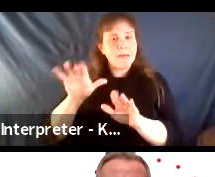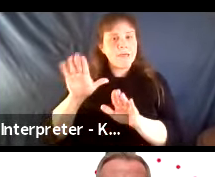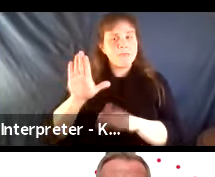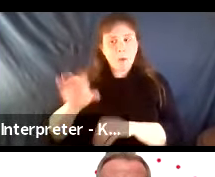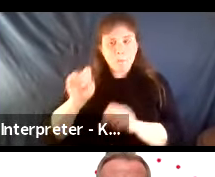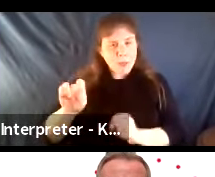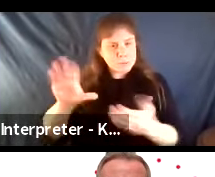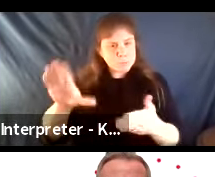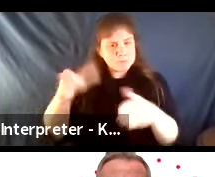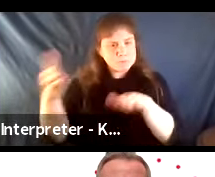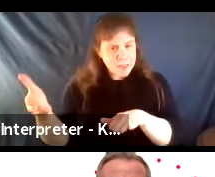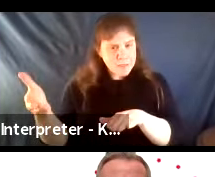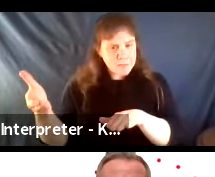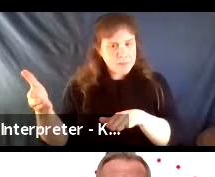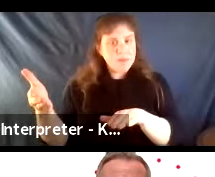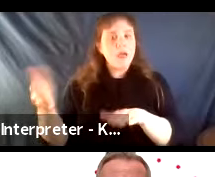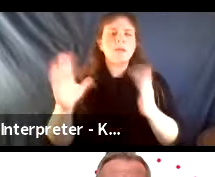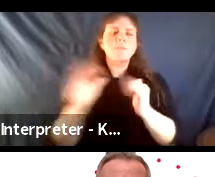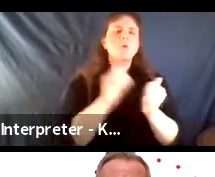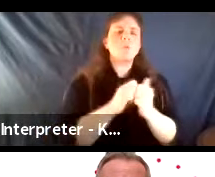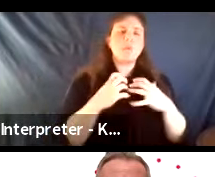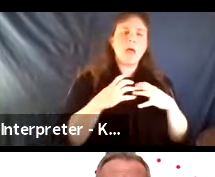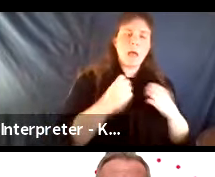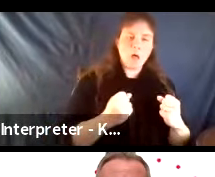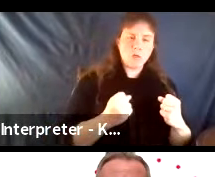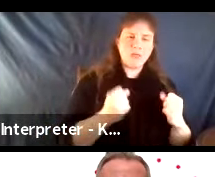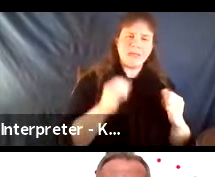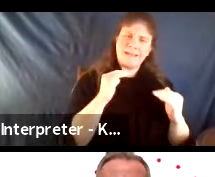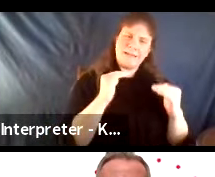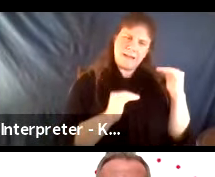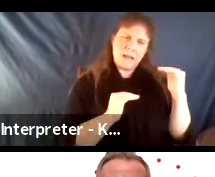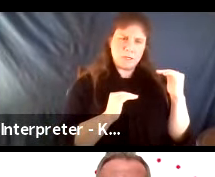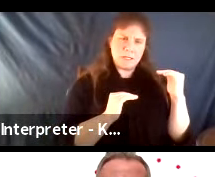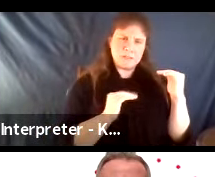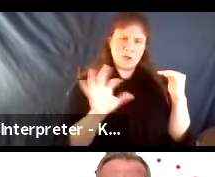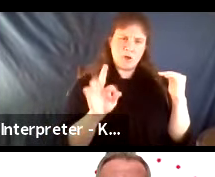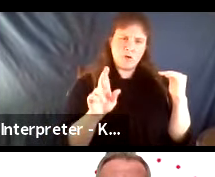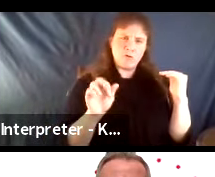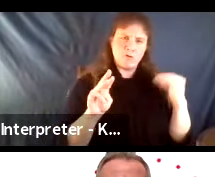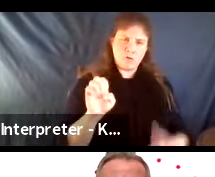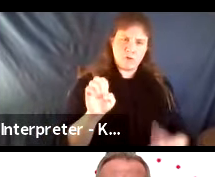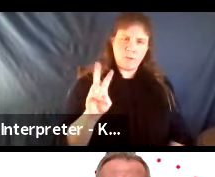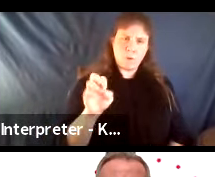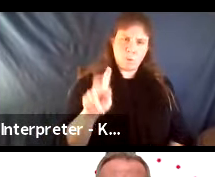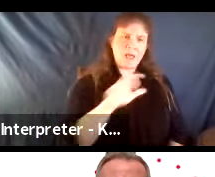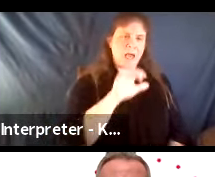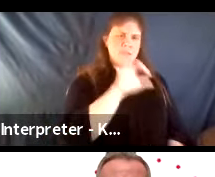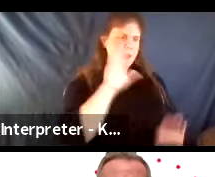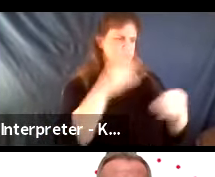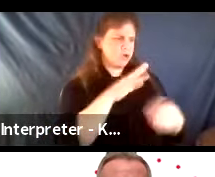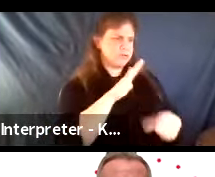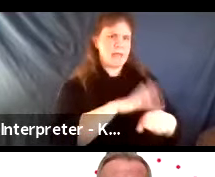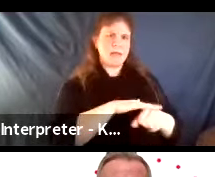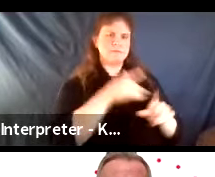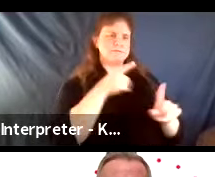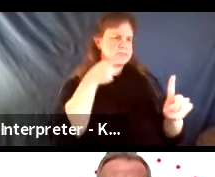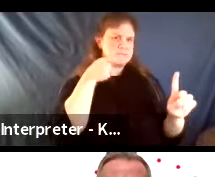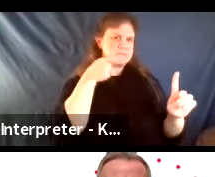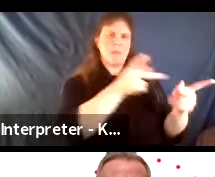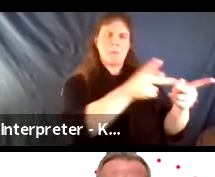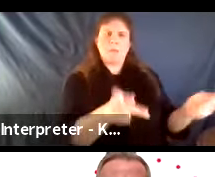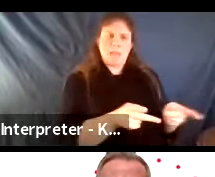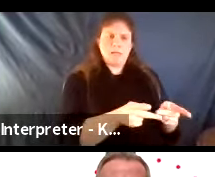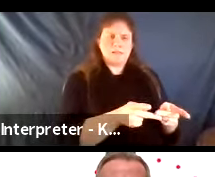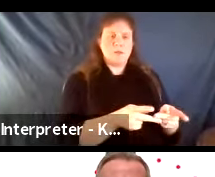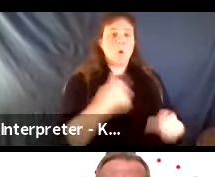a health inequities framework, which is really looking at place, right? We often say zip code is a greater predictor